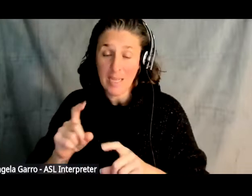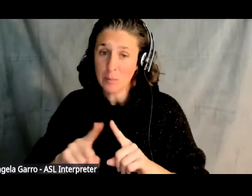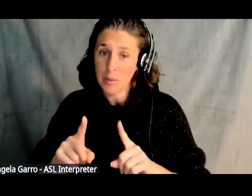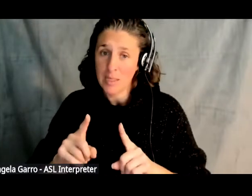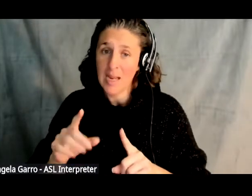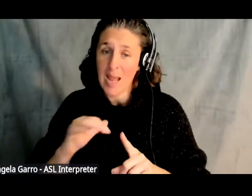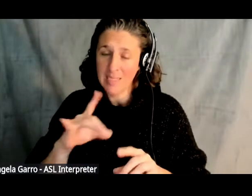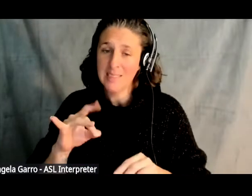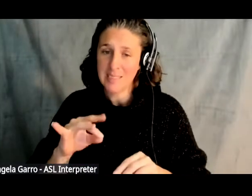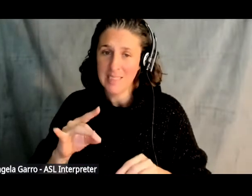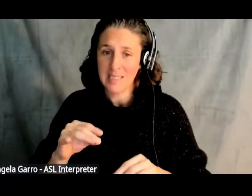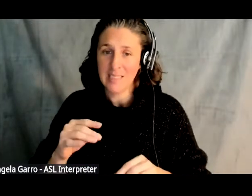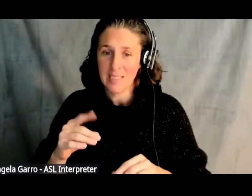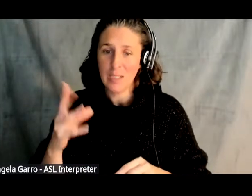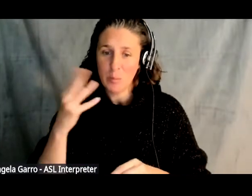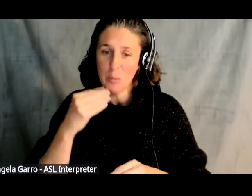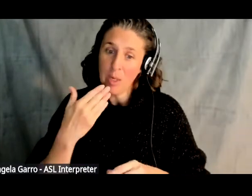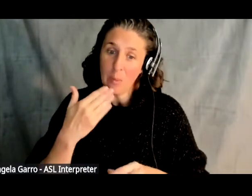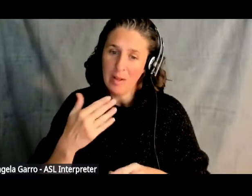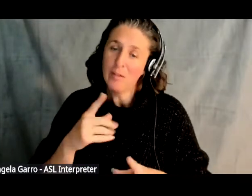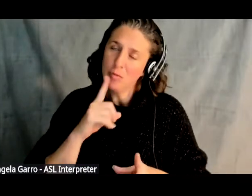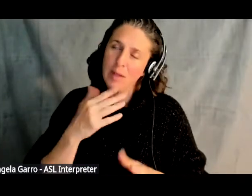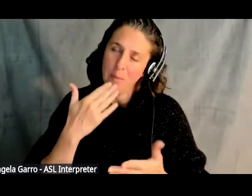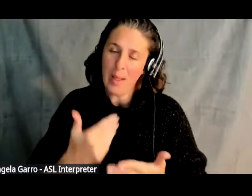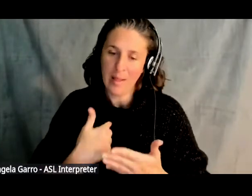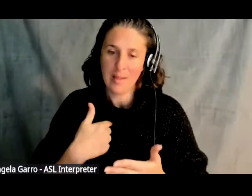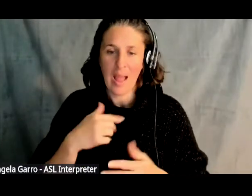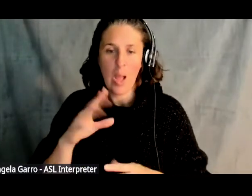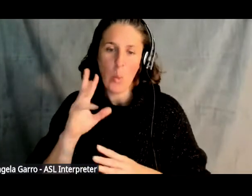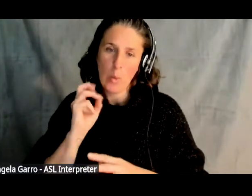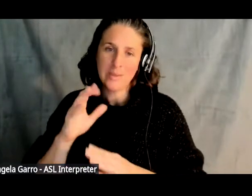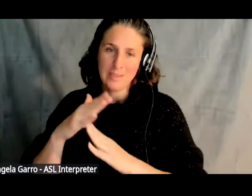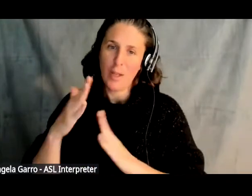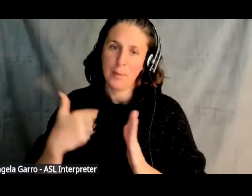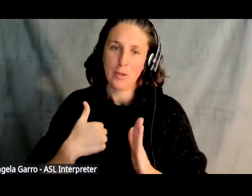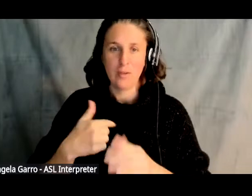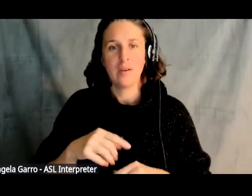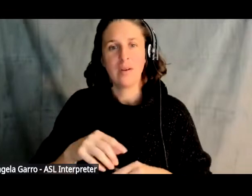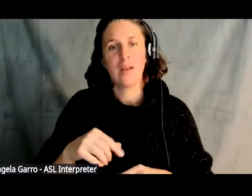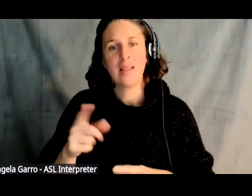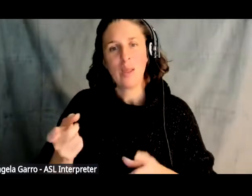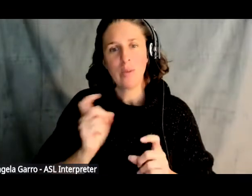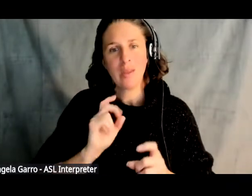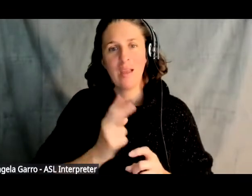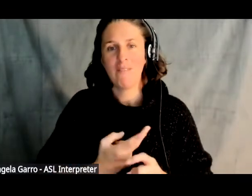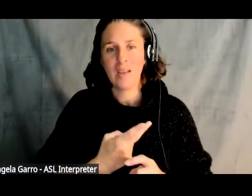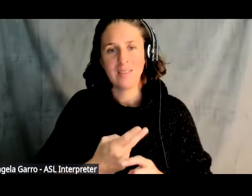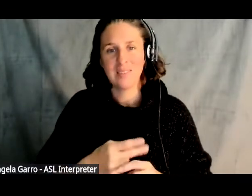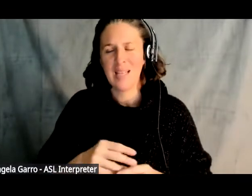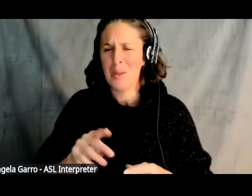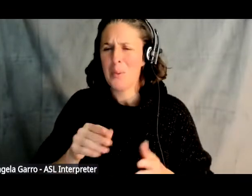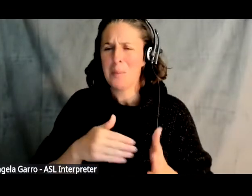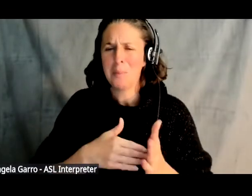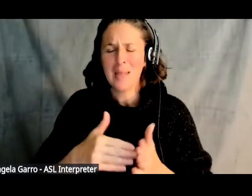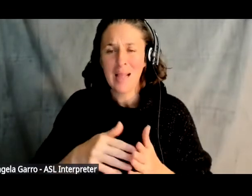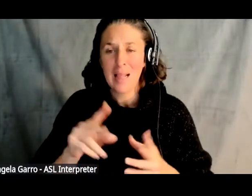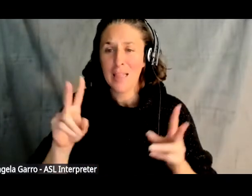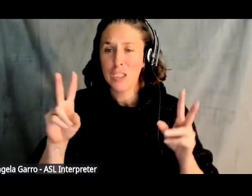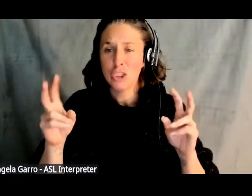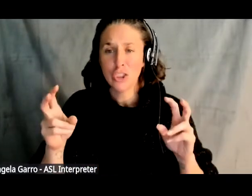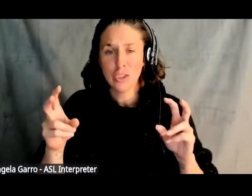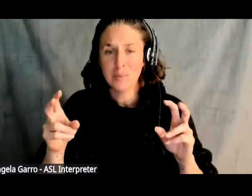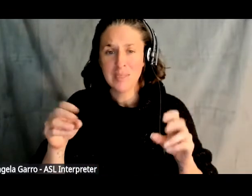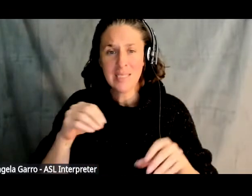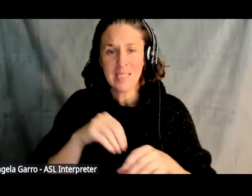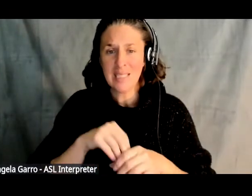well. I was a topper. And then they would give us like a million terms in this thick science textbook.